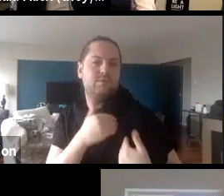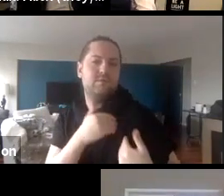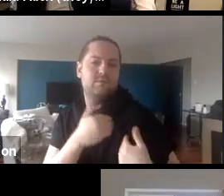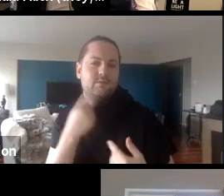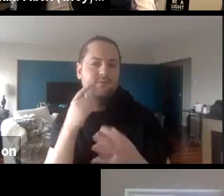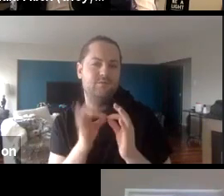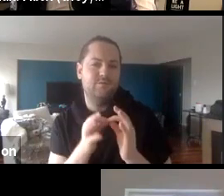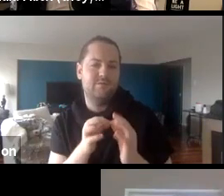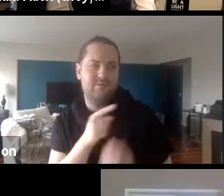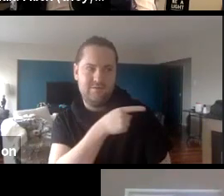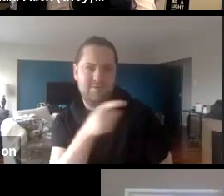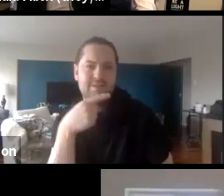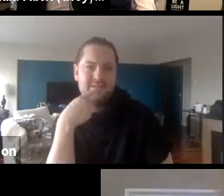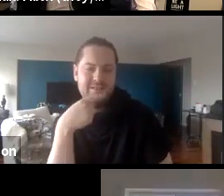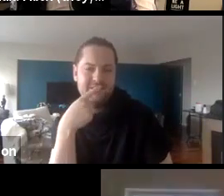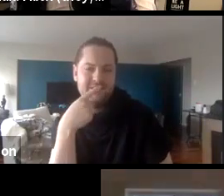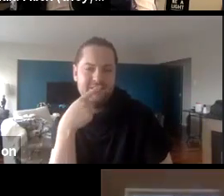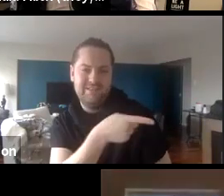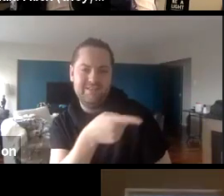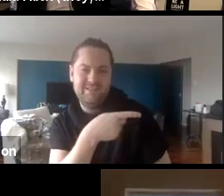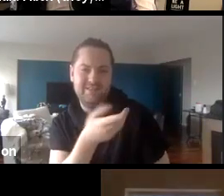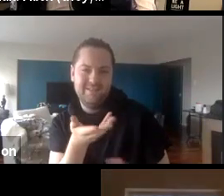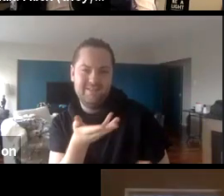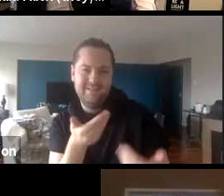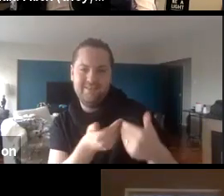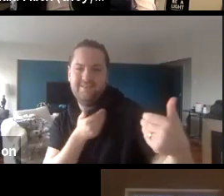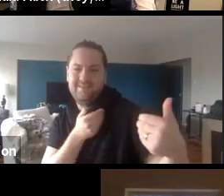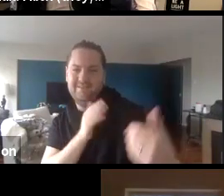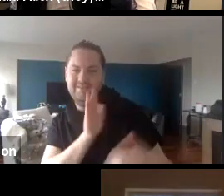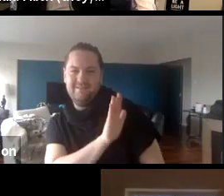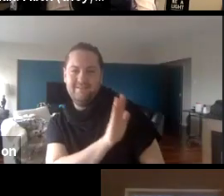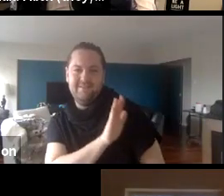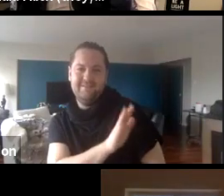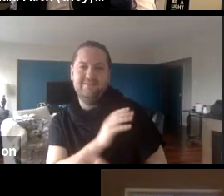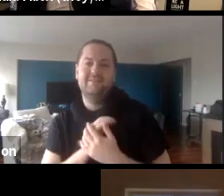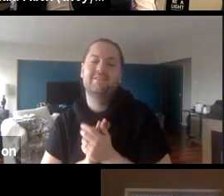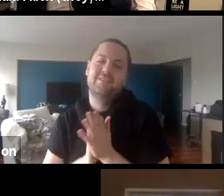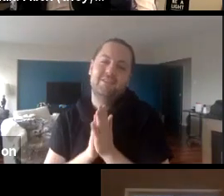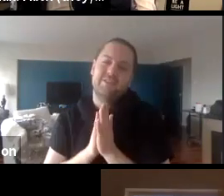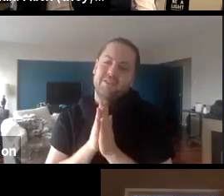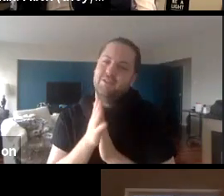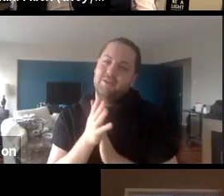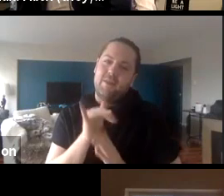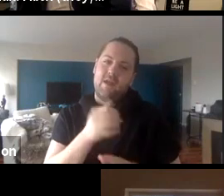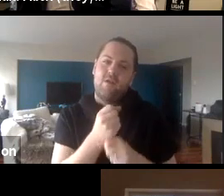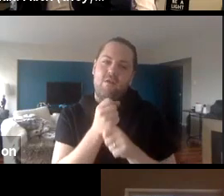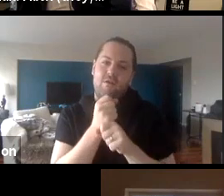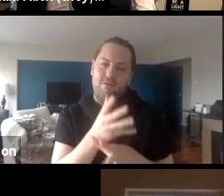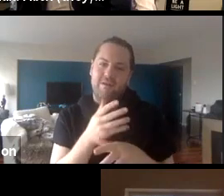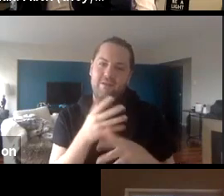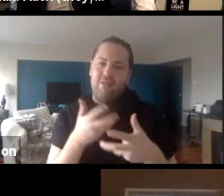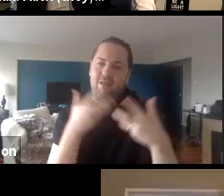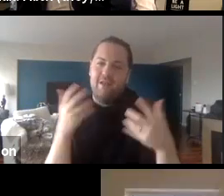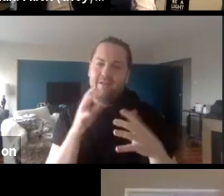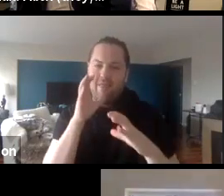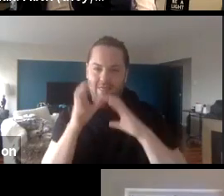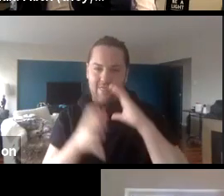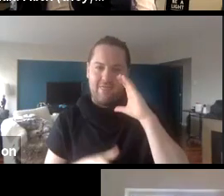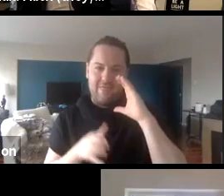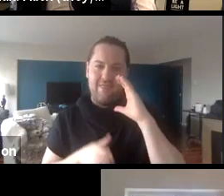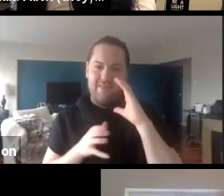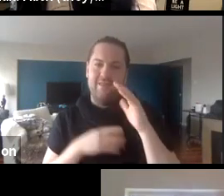lot of times within the creative team, we talked about that hearing people are really the ones that need the interpreter, not so much the deaf people. The deaf creative